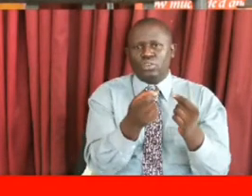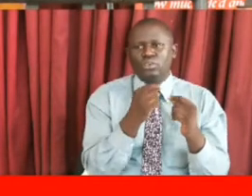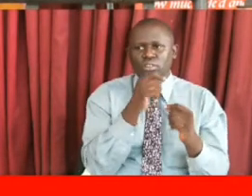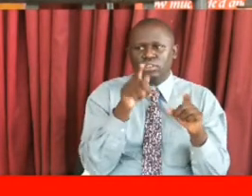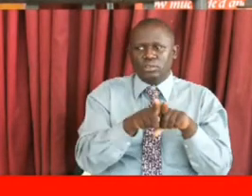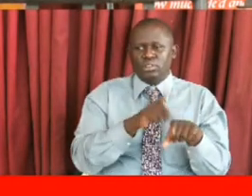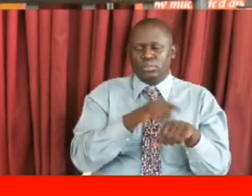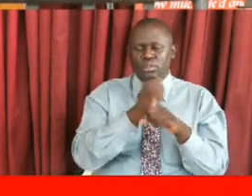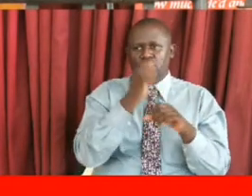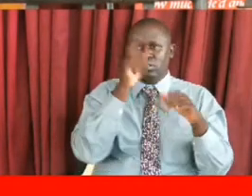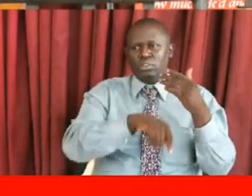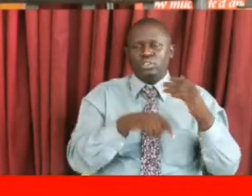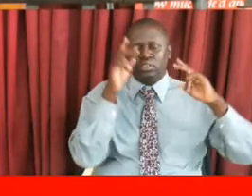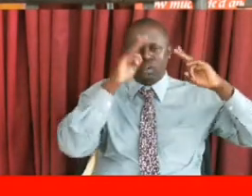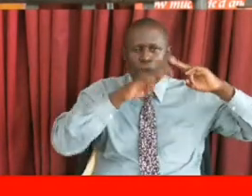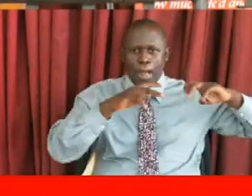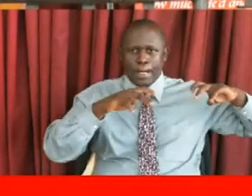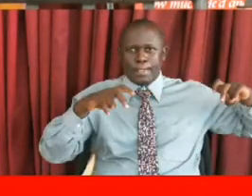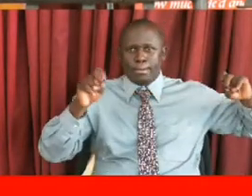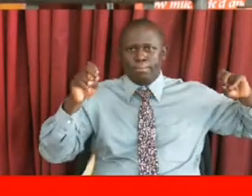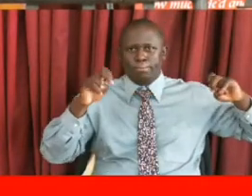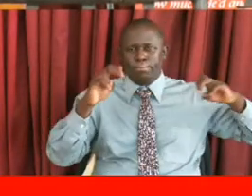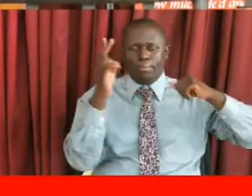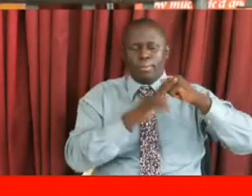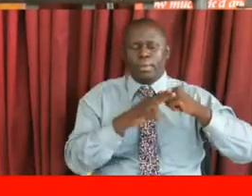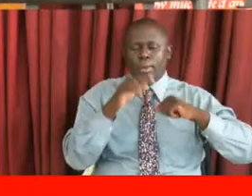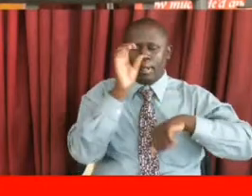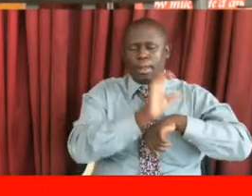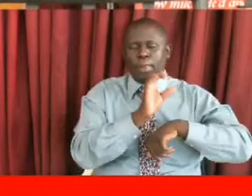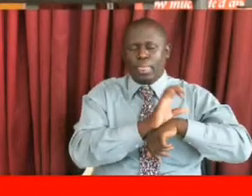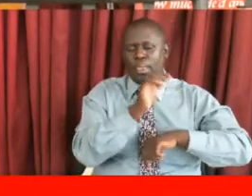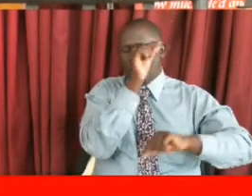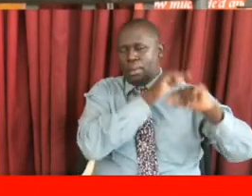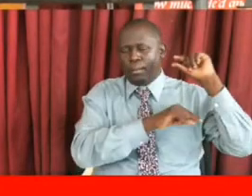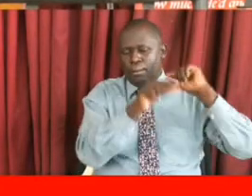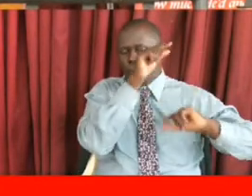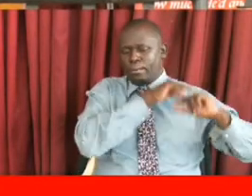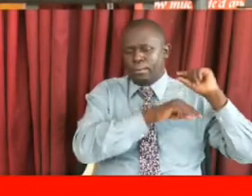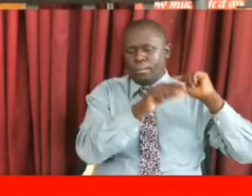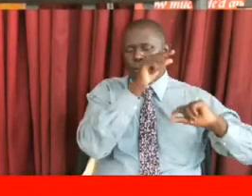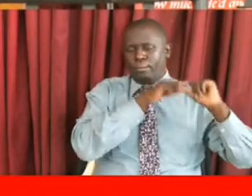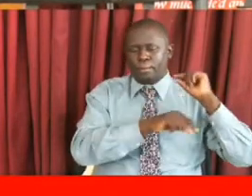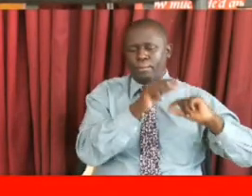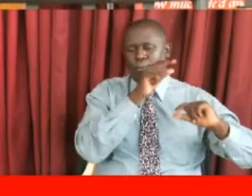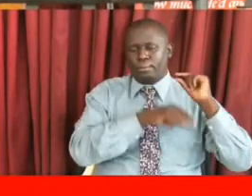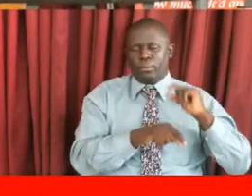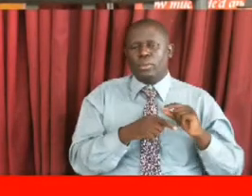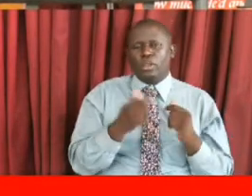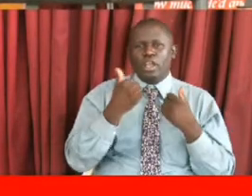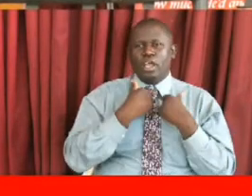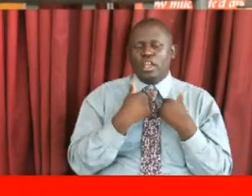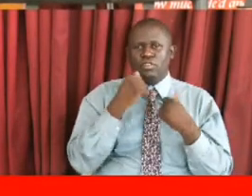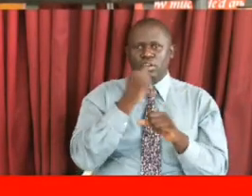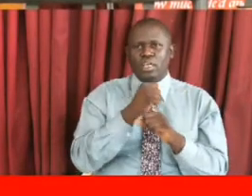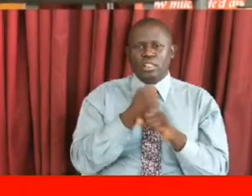sir the seven Church ages now listen as Daniel had the seven